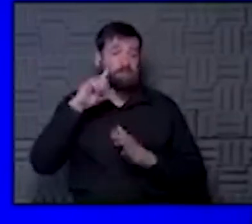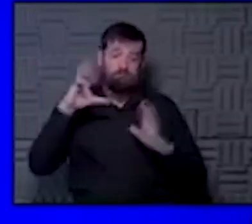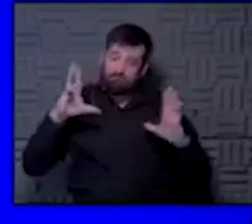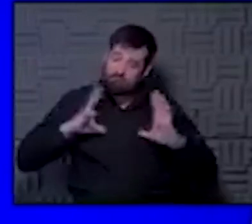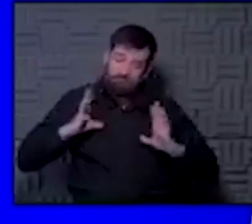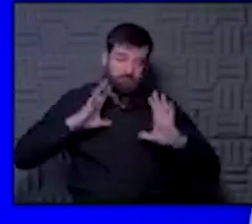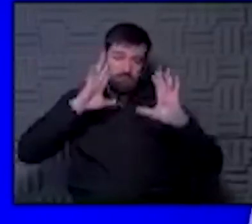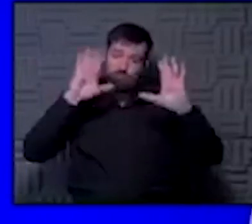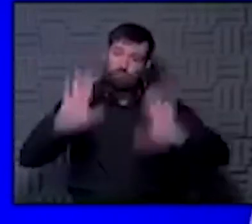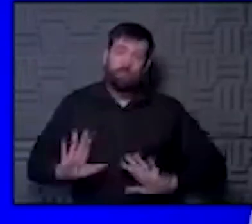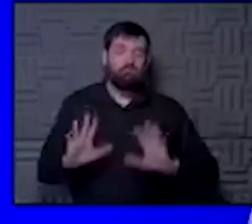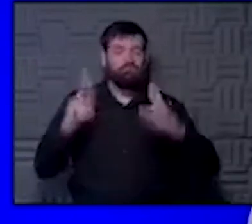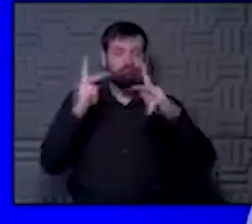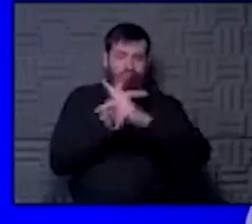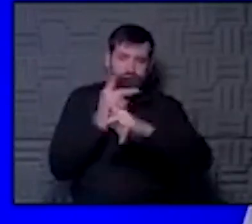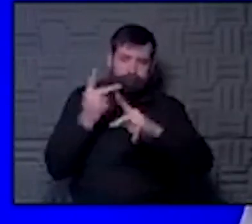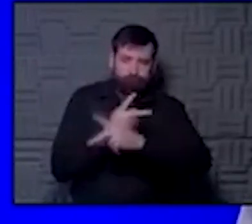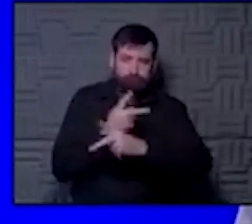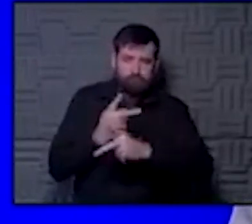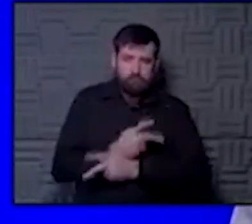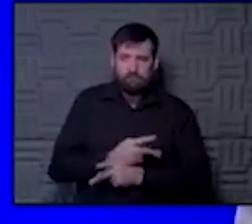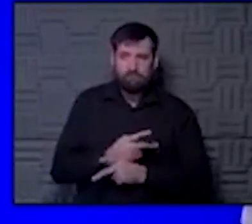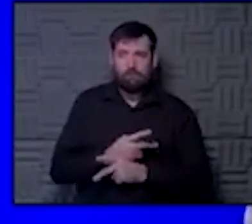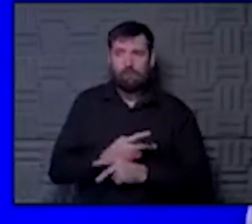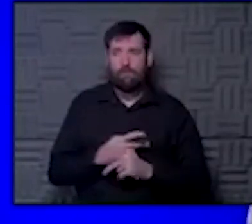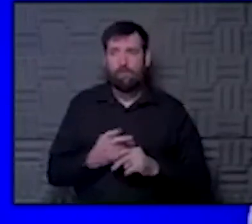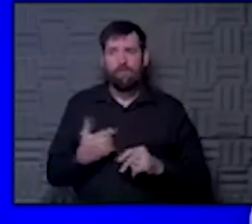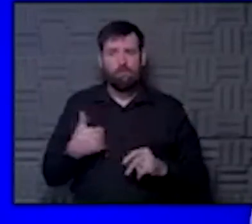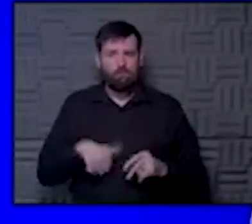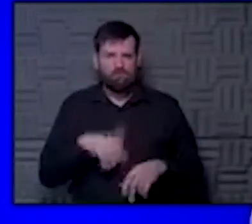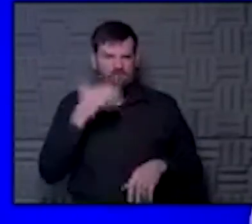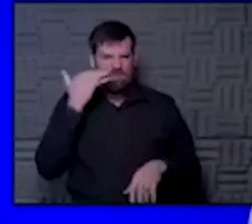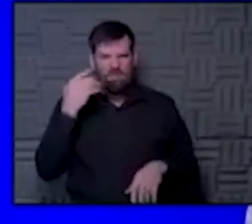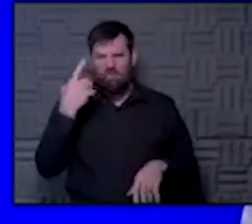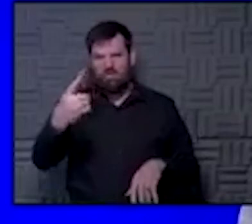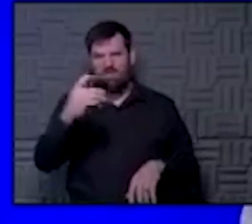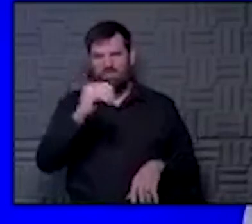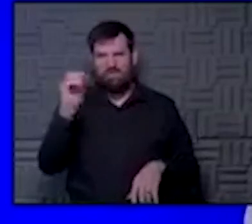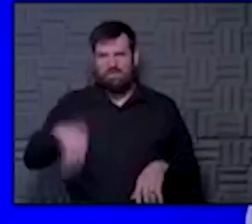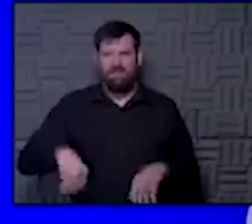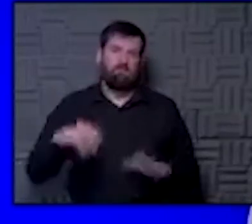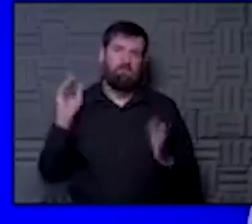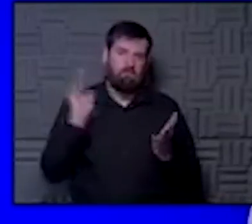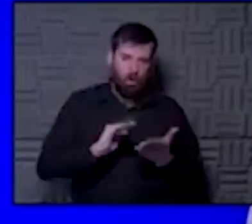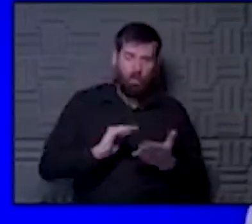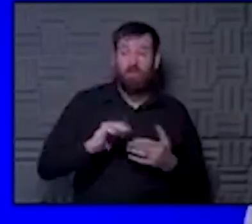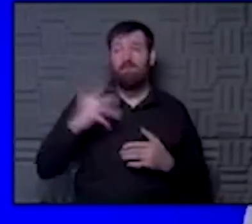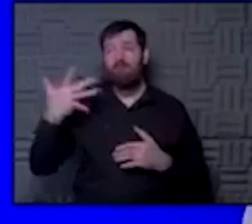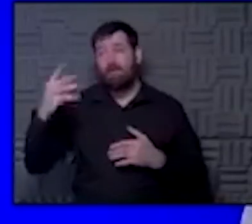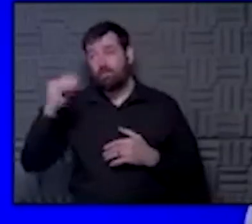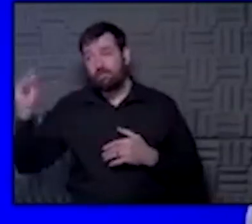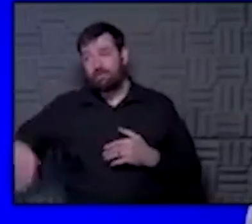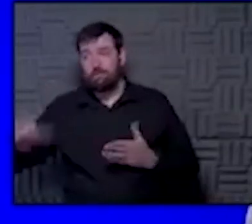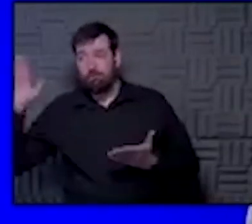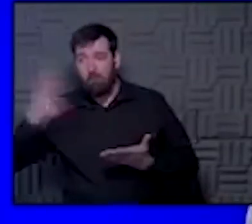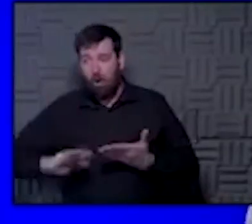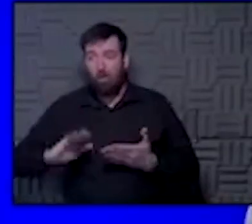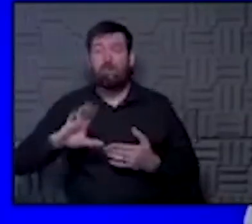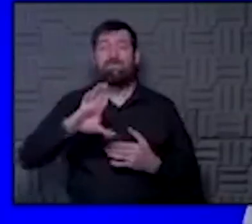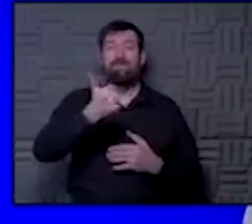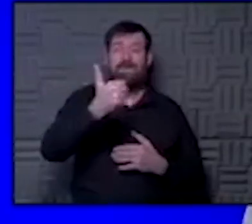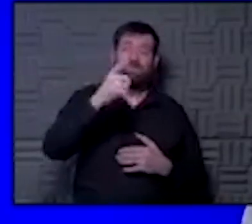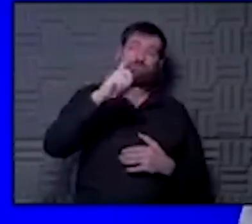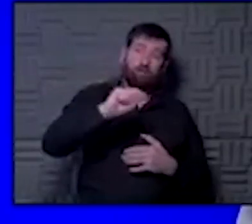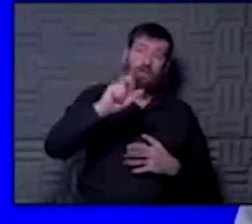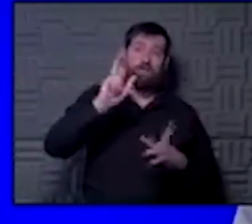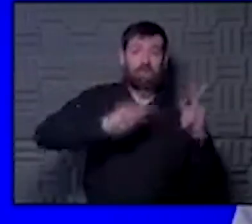a good mathematical model. And certainly we know 1% is pretty small, 5% is small. When you have 10 or 20 people or